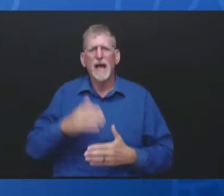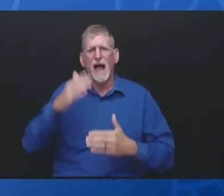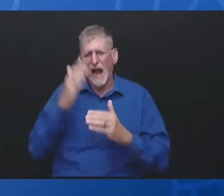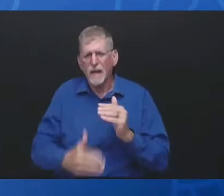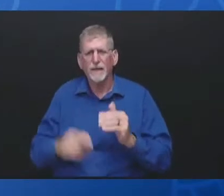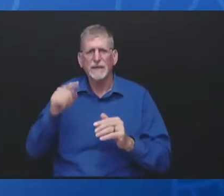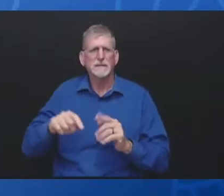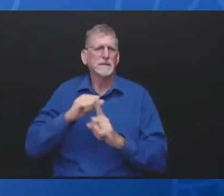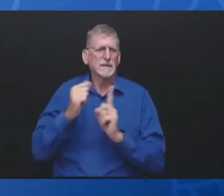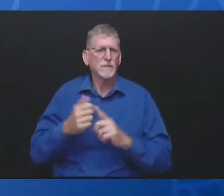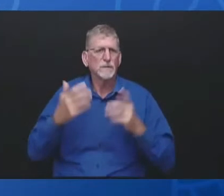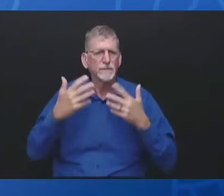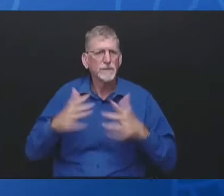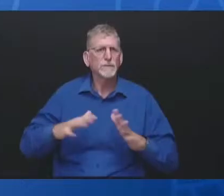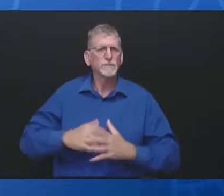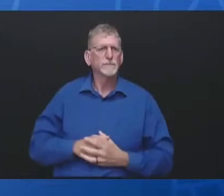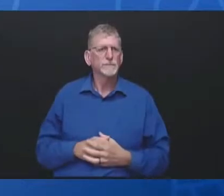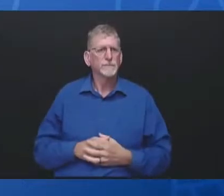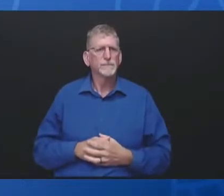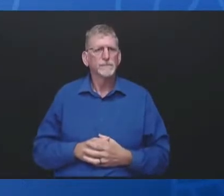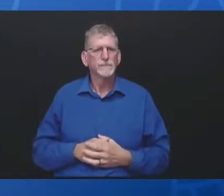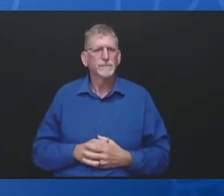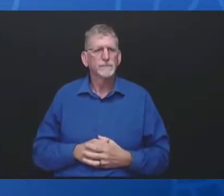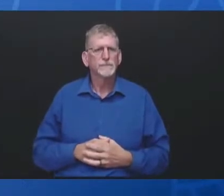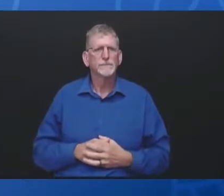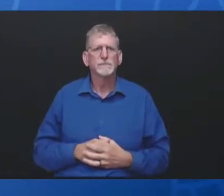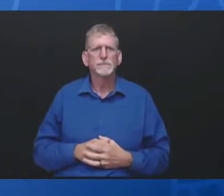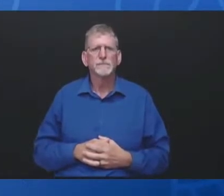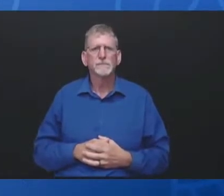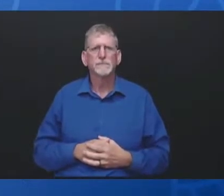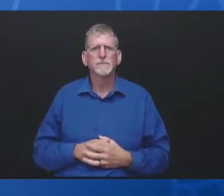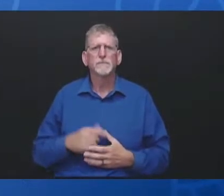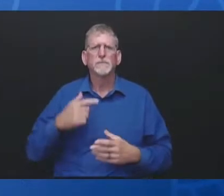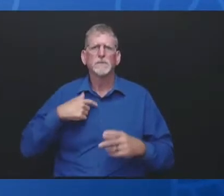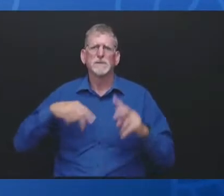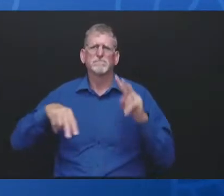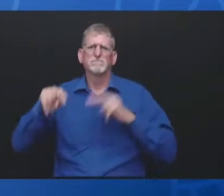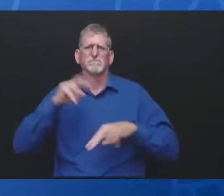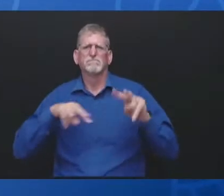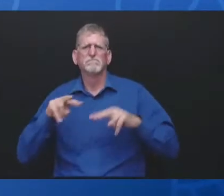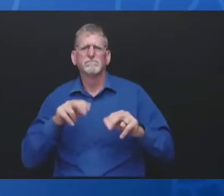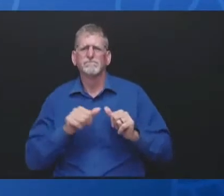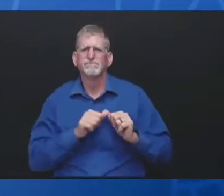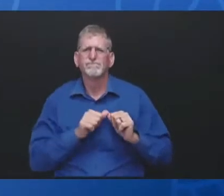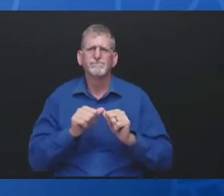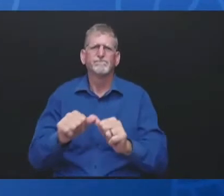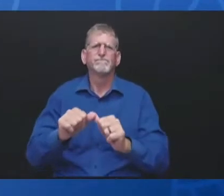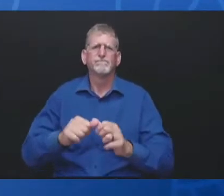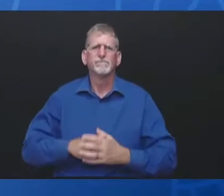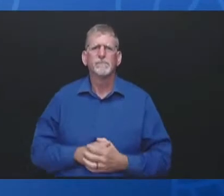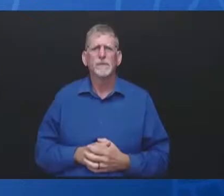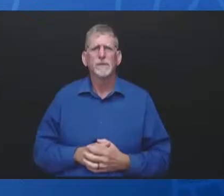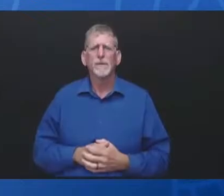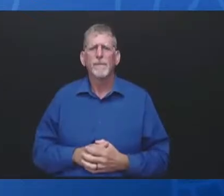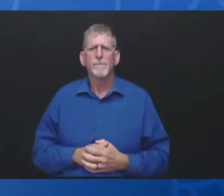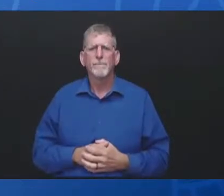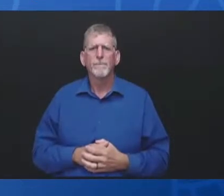end. My assessment of what he would do, he's him for a reason, and I'm not